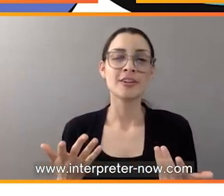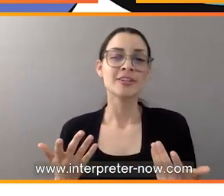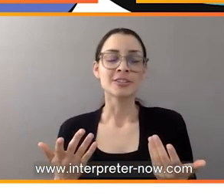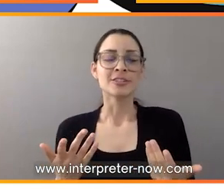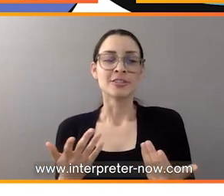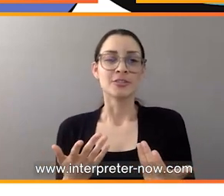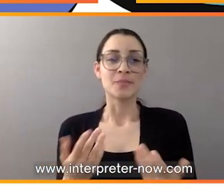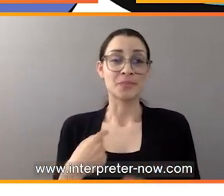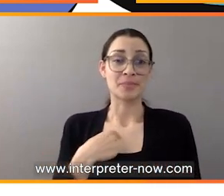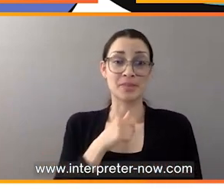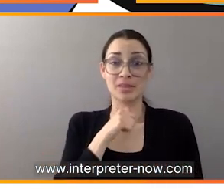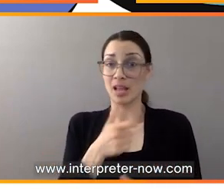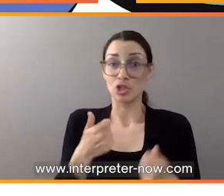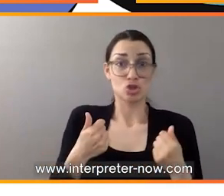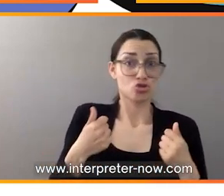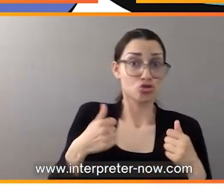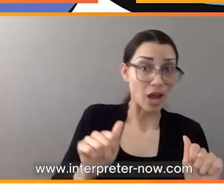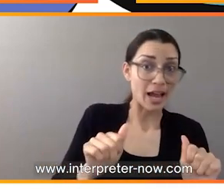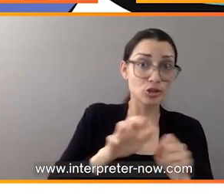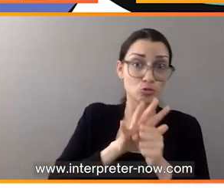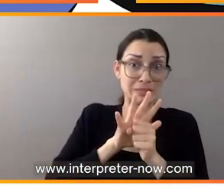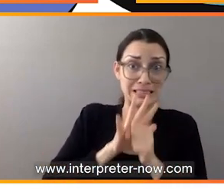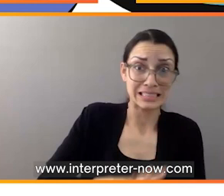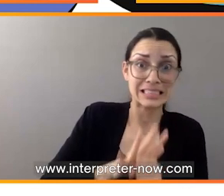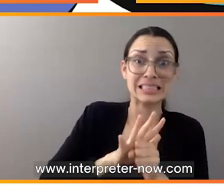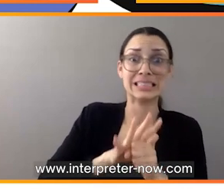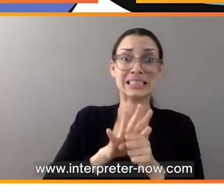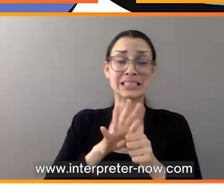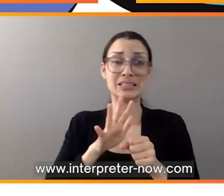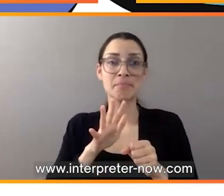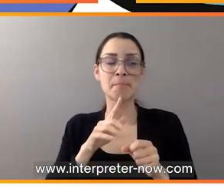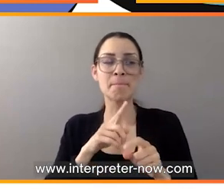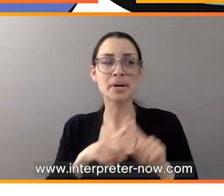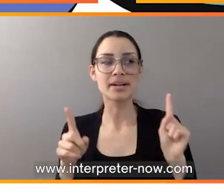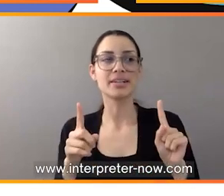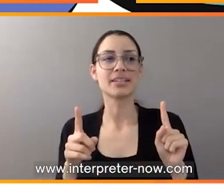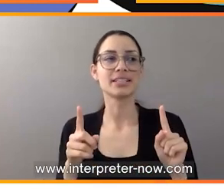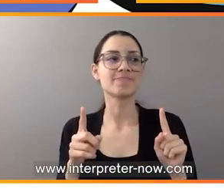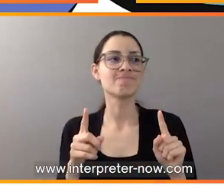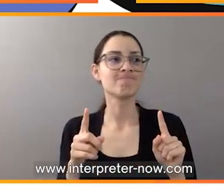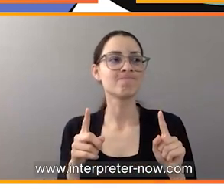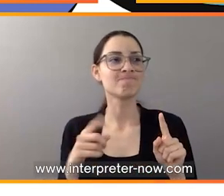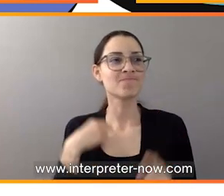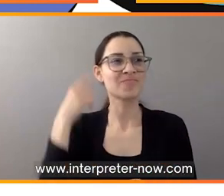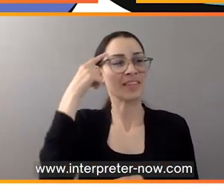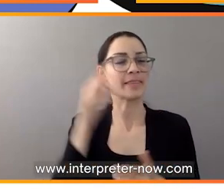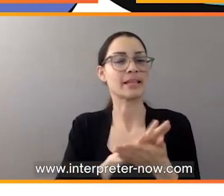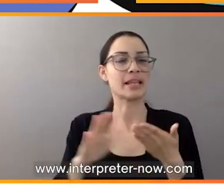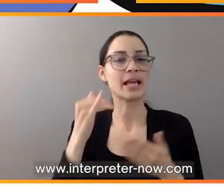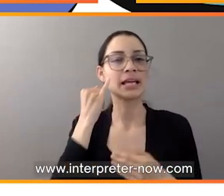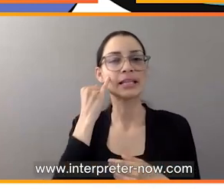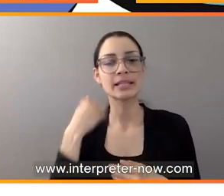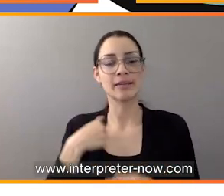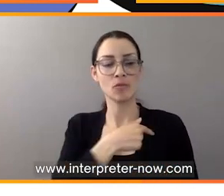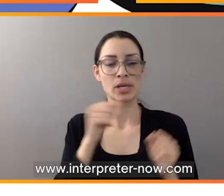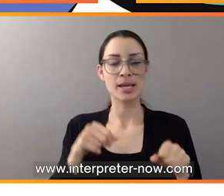it's, I don't intend to be stressed out around you, but I think when people give each other grace sometimes, that goes a long way. You